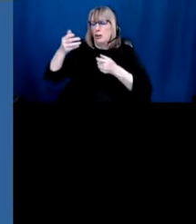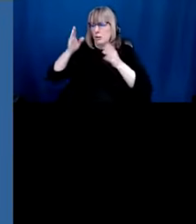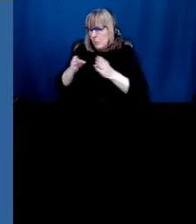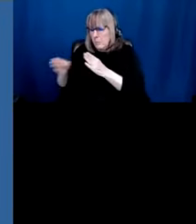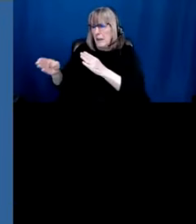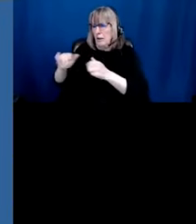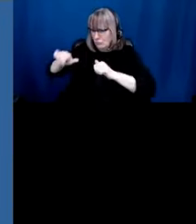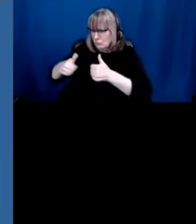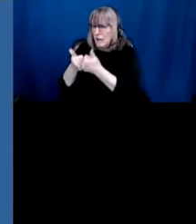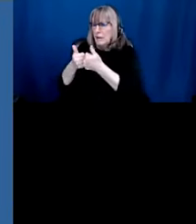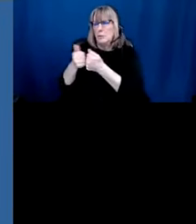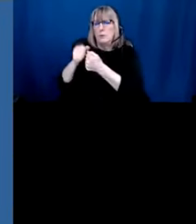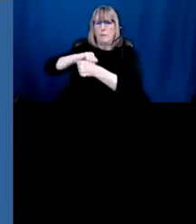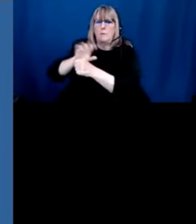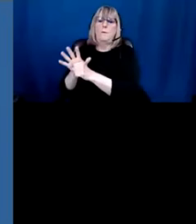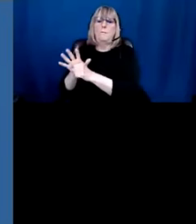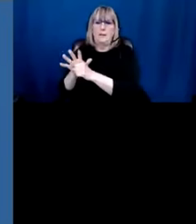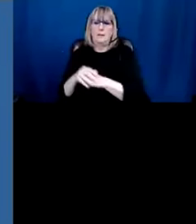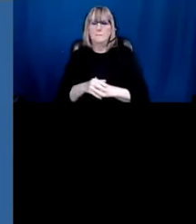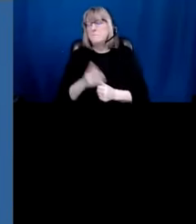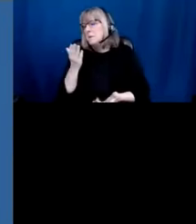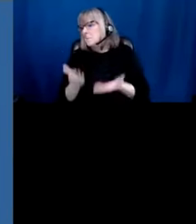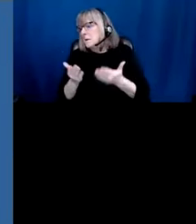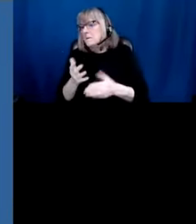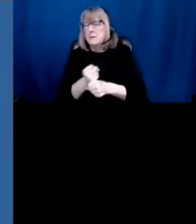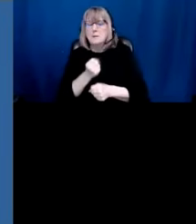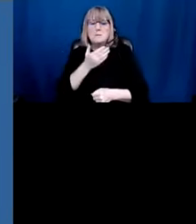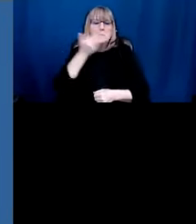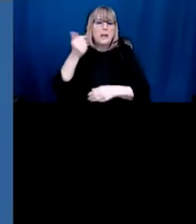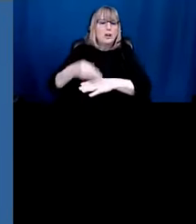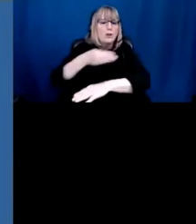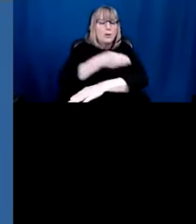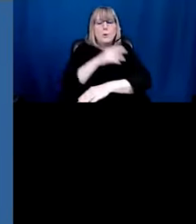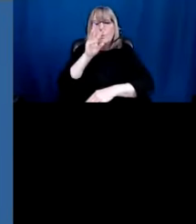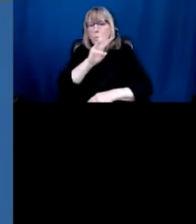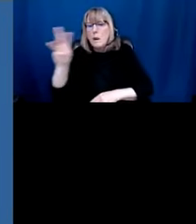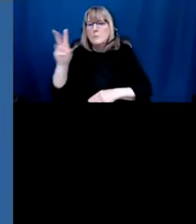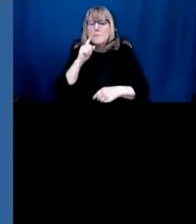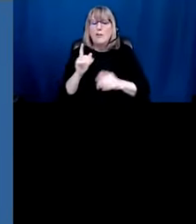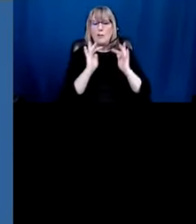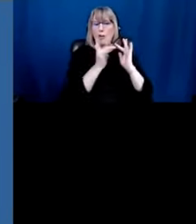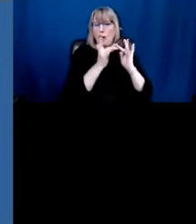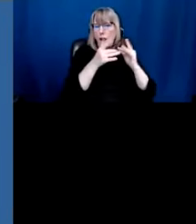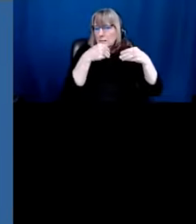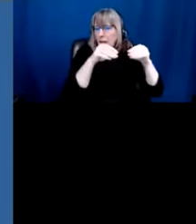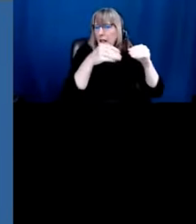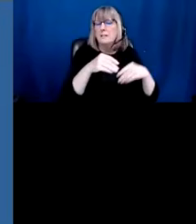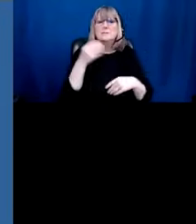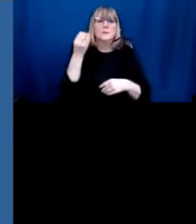by COVID-19. So that might be getting a better website set up for online sales,